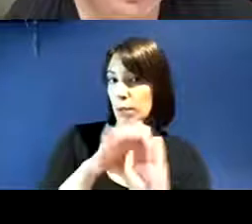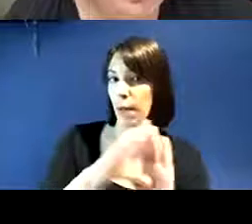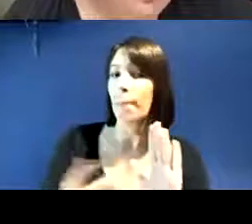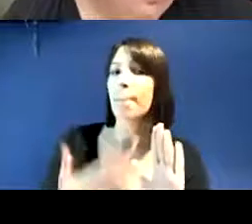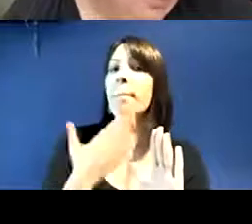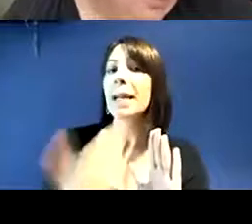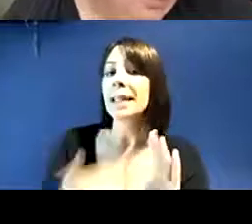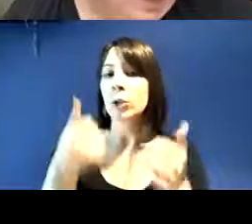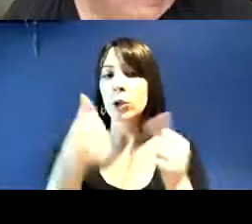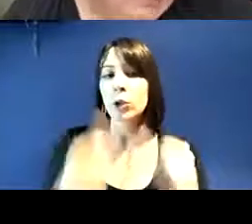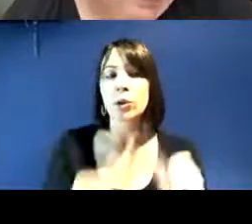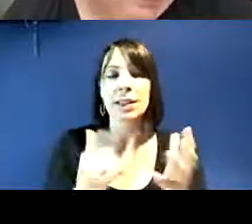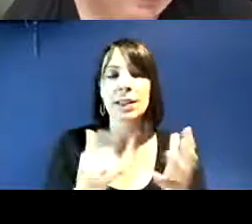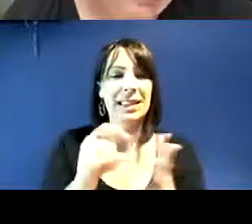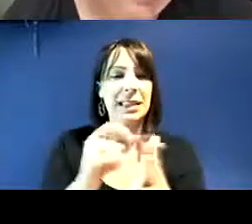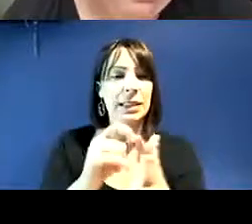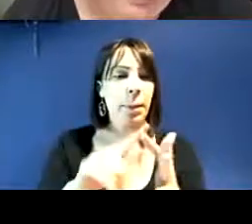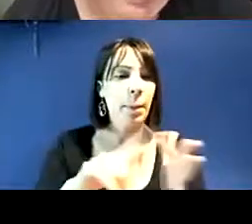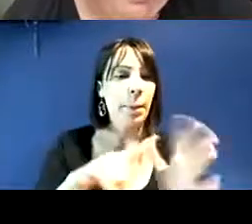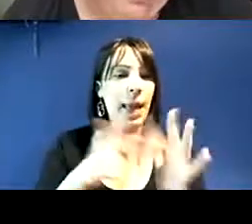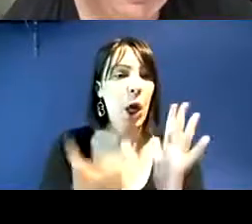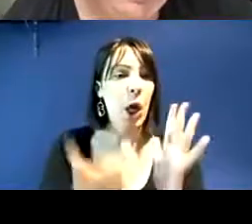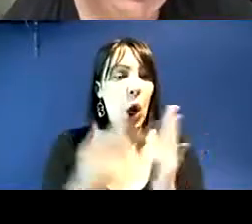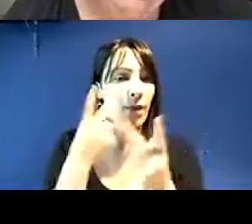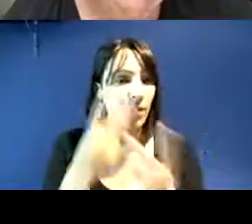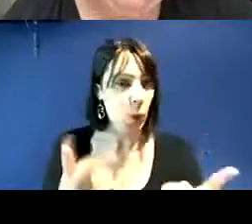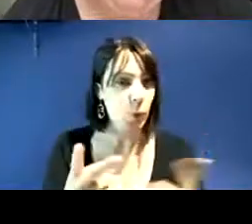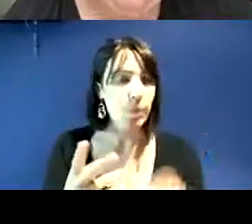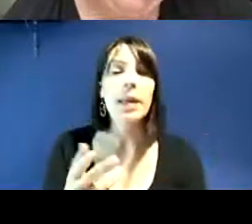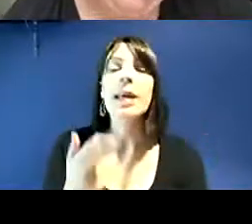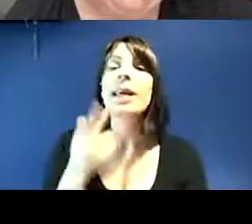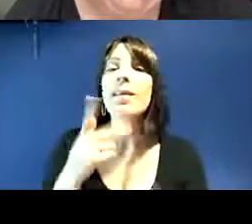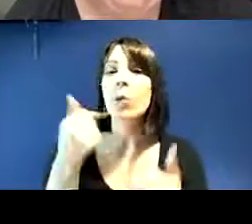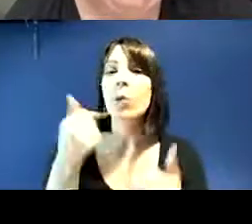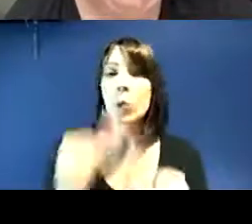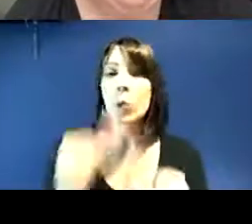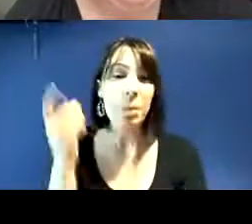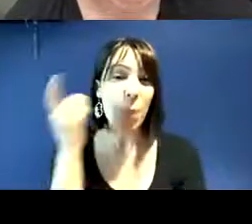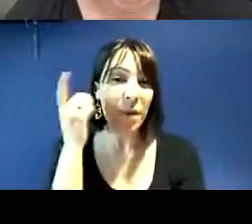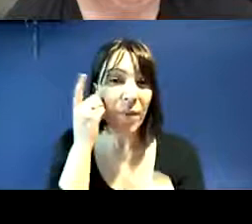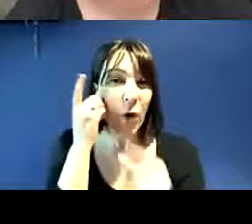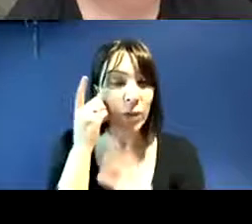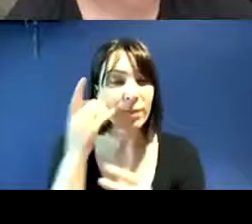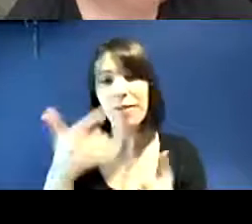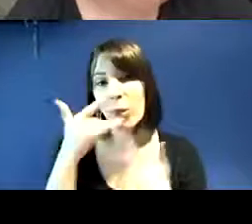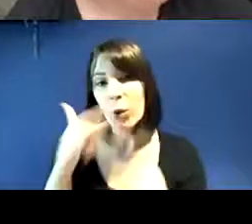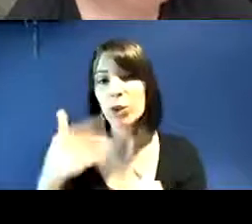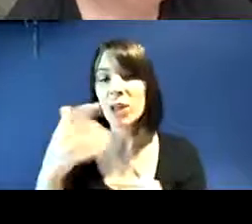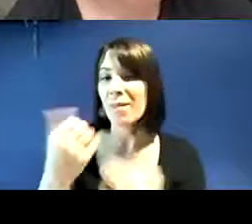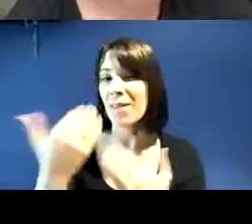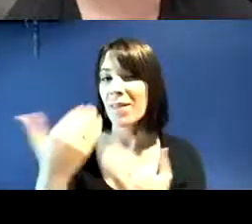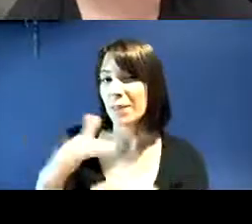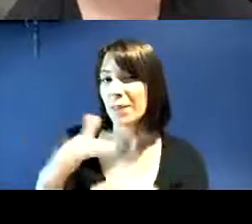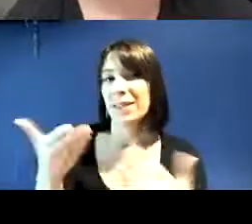view for best results. Mobile phones do have limited accessibility options available.